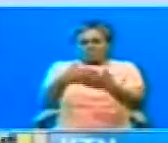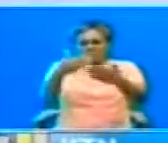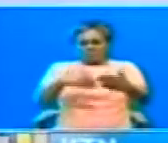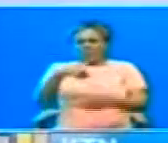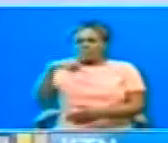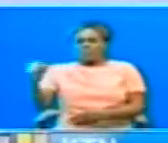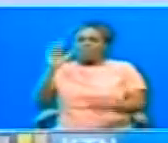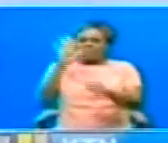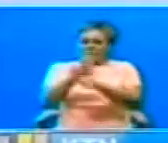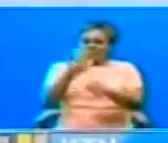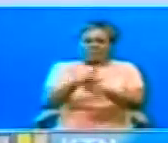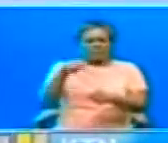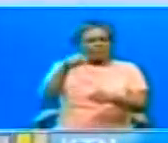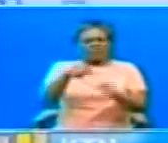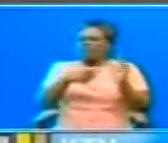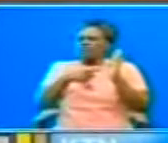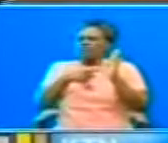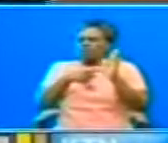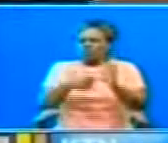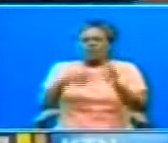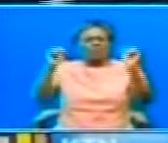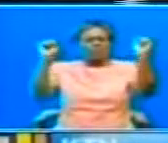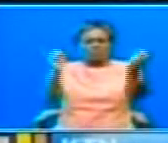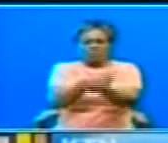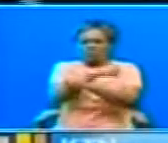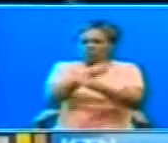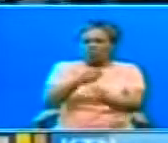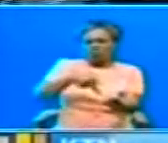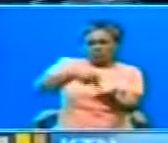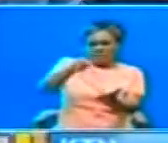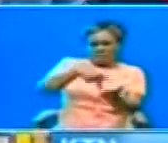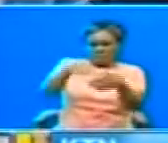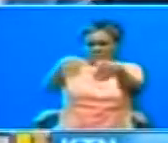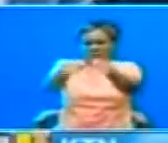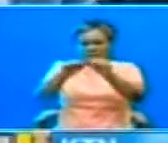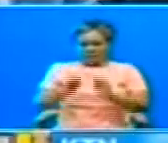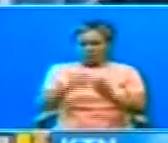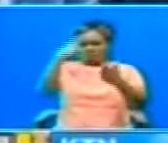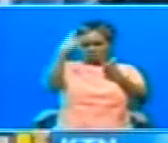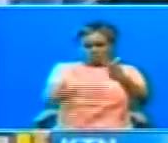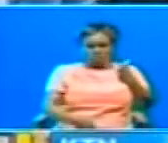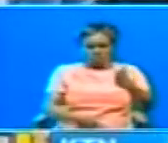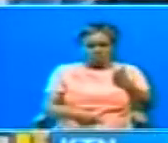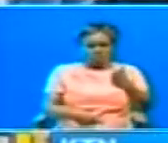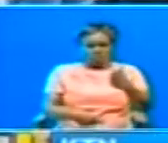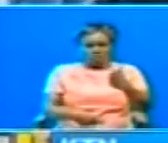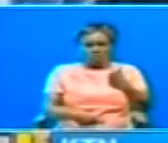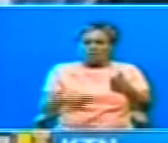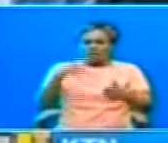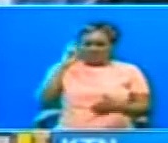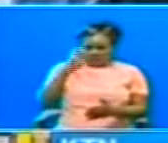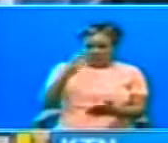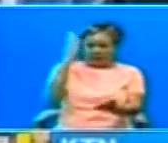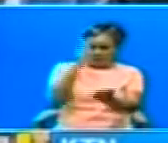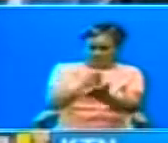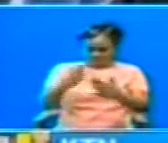left. Most of them are expressing inability to cater for the burial costs. Mimi kucha hakikisha ni yeye, kuchaona yeye.